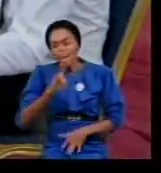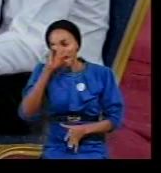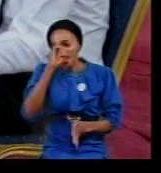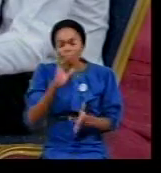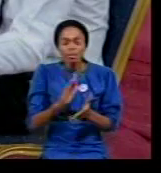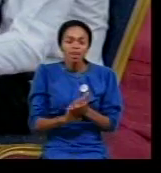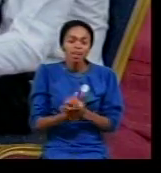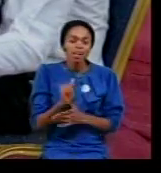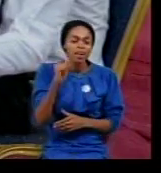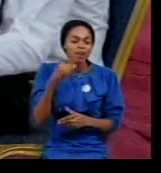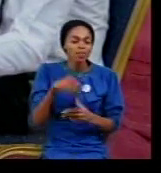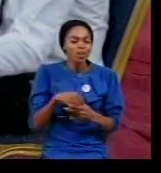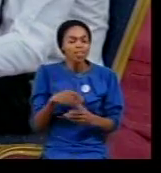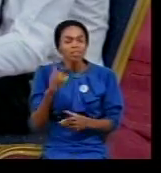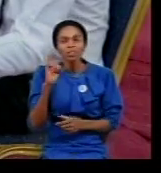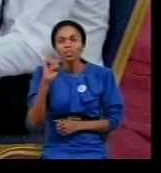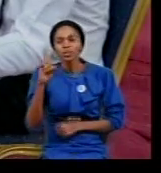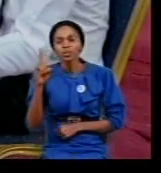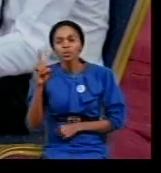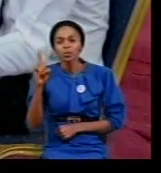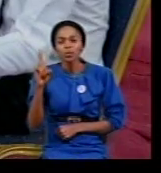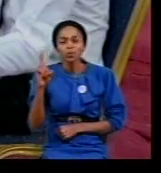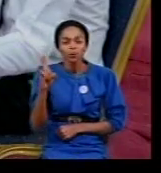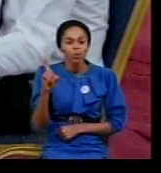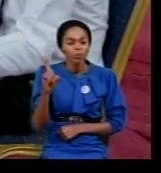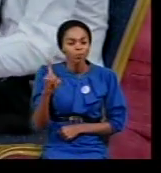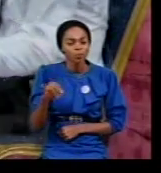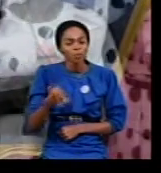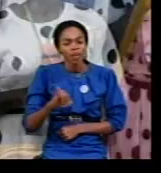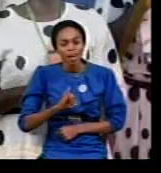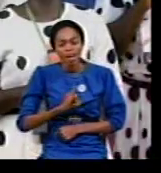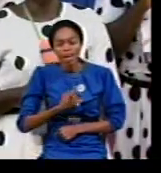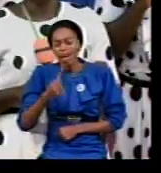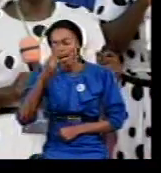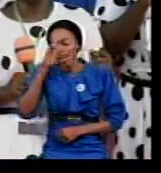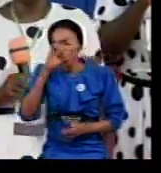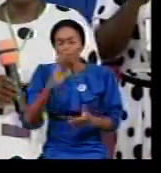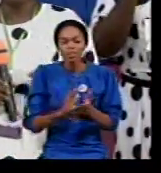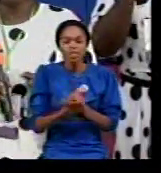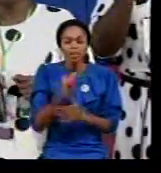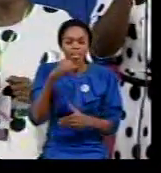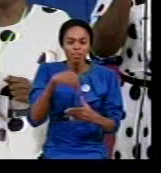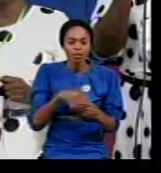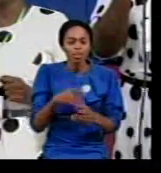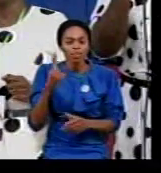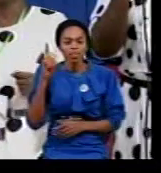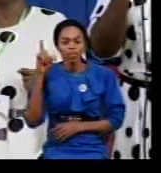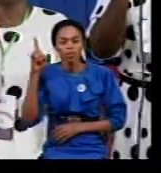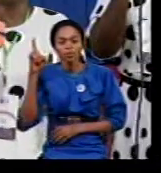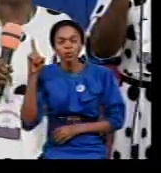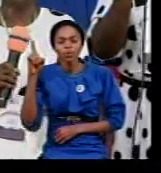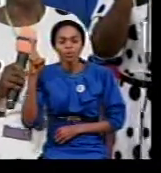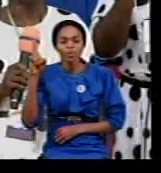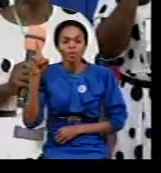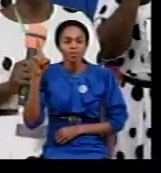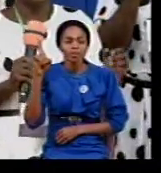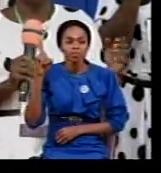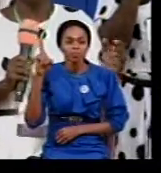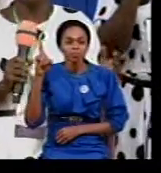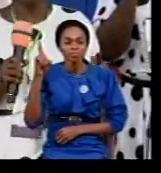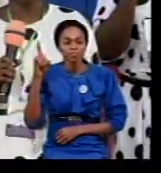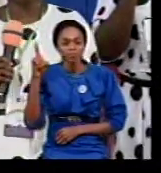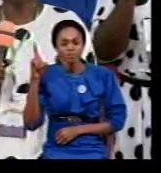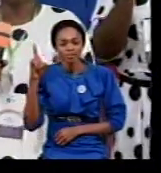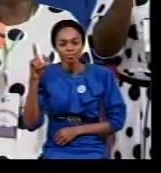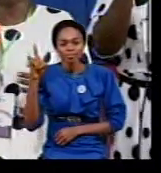hand. I said it's in your hand. What is the word of God in your hand? That's it. That's it. Raise it up. That's it. Raise it up. That's enough. Look